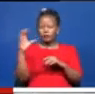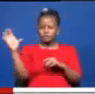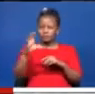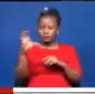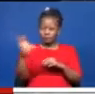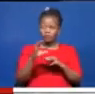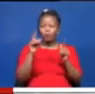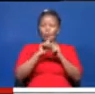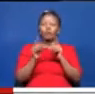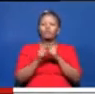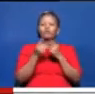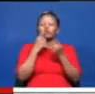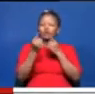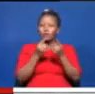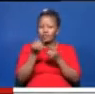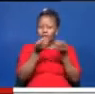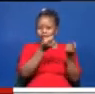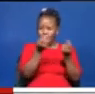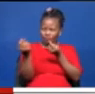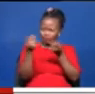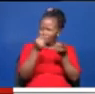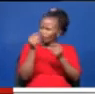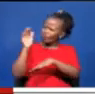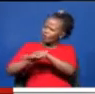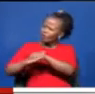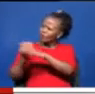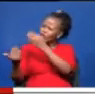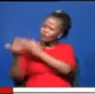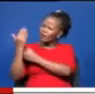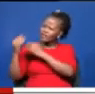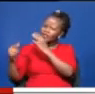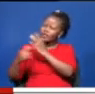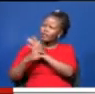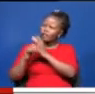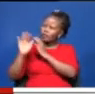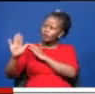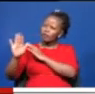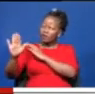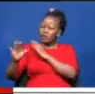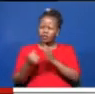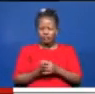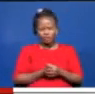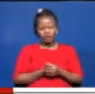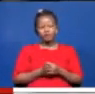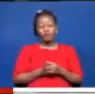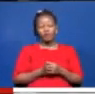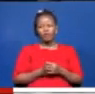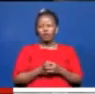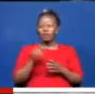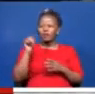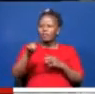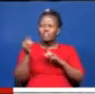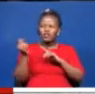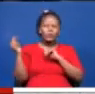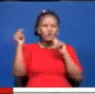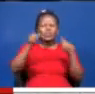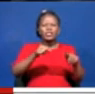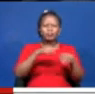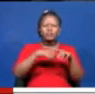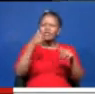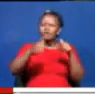to a few, good morning, sir. Waitwa nani kwanza? Naitwa Stephen Yamadadi. Ulifika hapa saa ngapi? Ulifika hapa